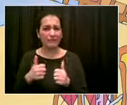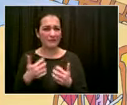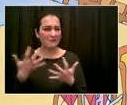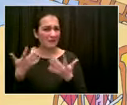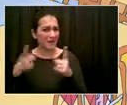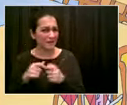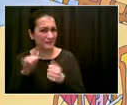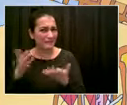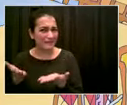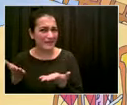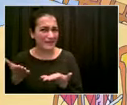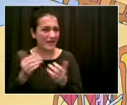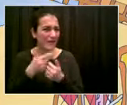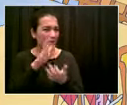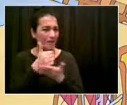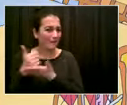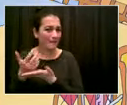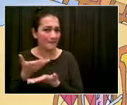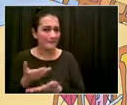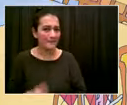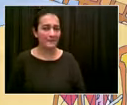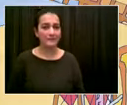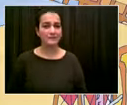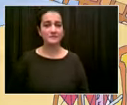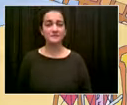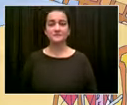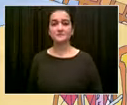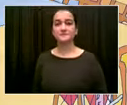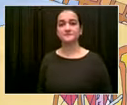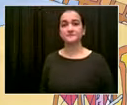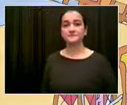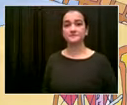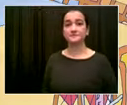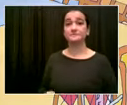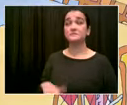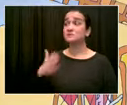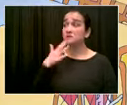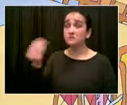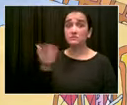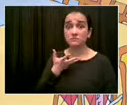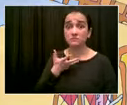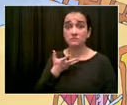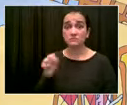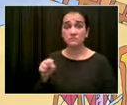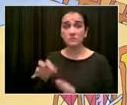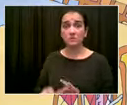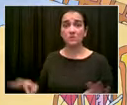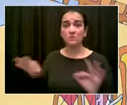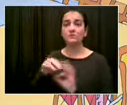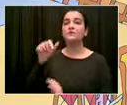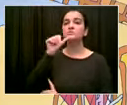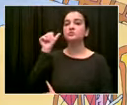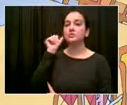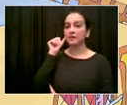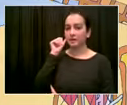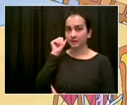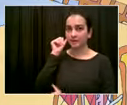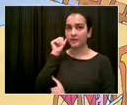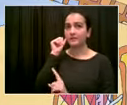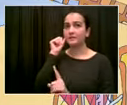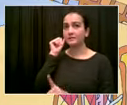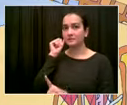it, and it was raised by one of your colleagues yesterday. A different part of the issue was raised, but what you're raising, I've said a lot. I appreciate any